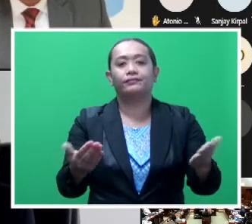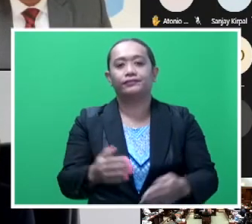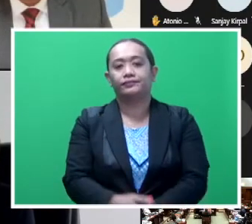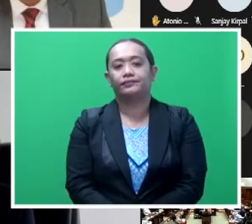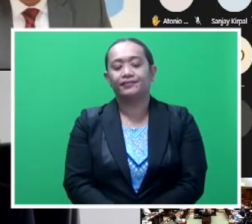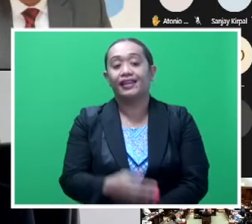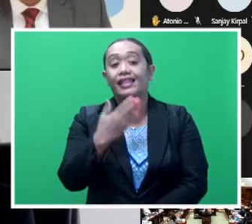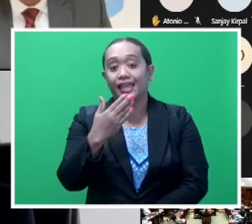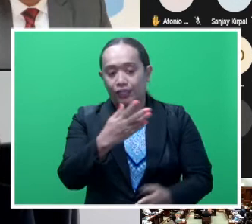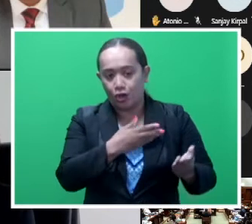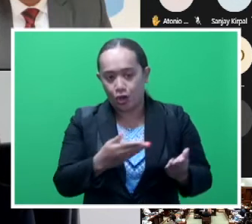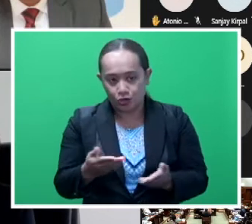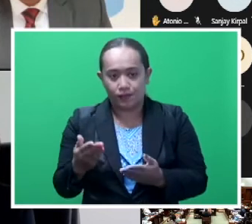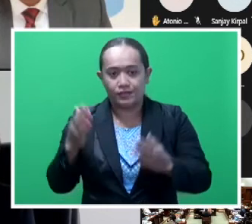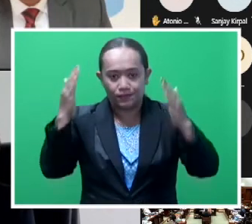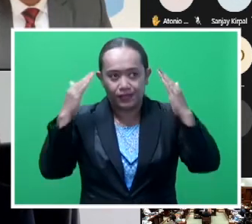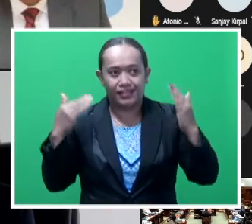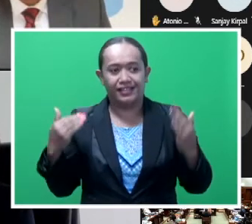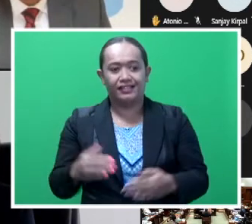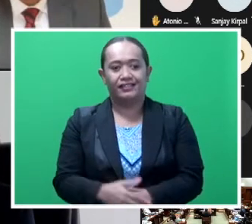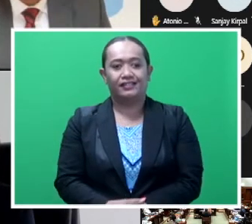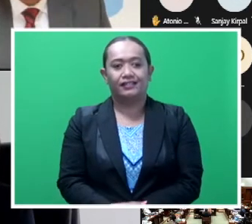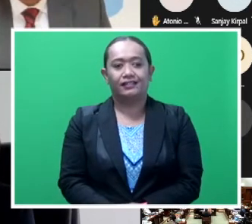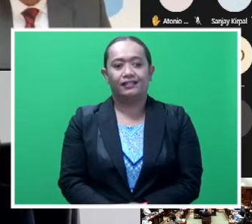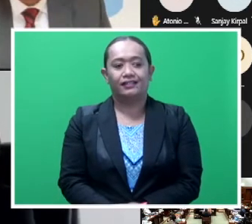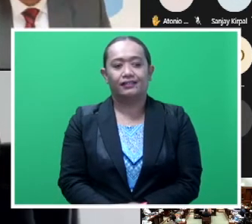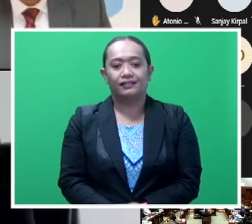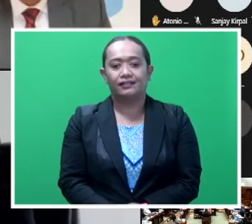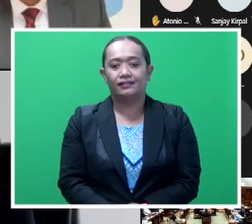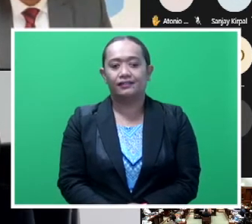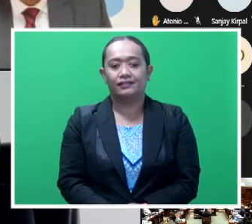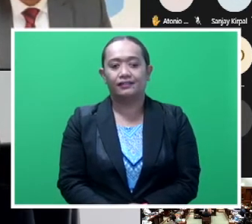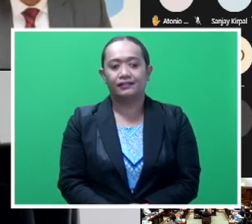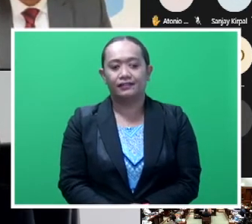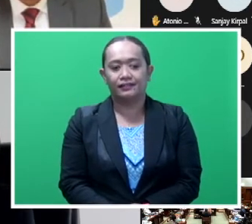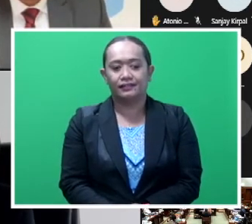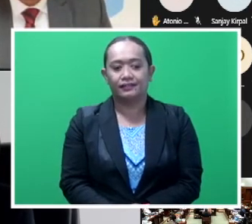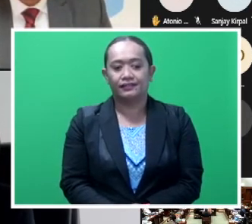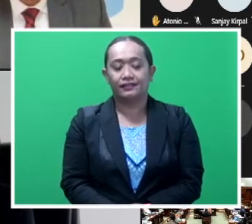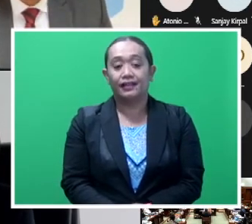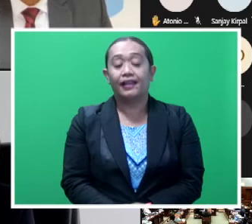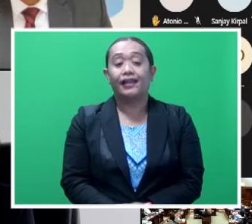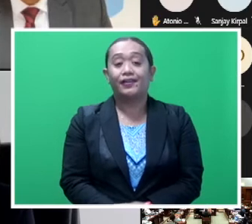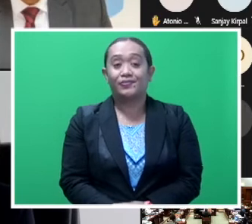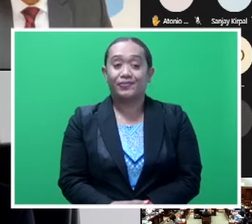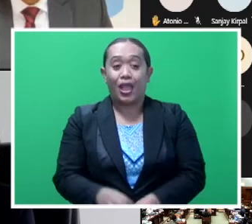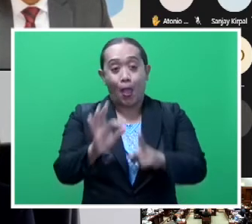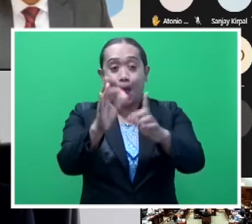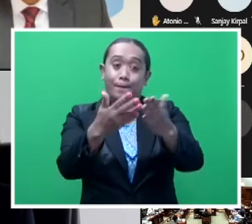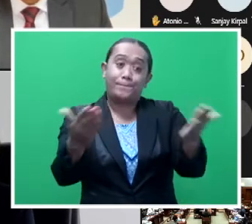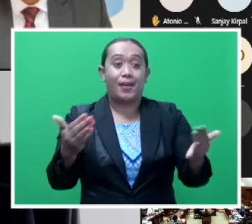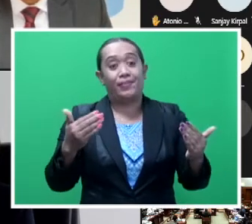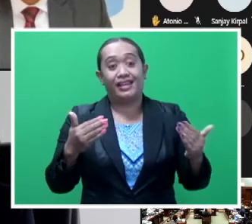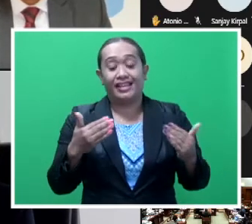Thank you, Honorable Speaker. We don't look too Speaker, public health and social measures are